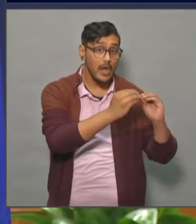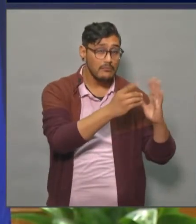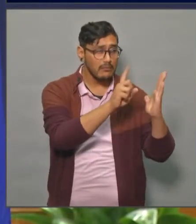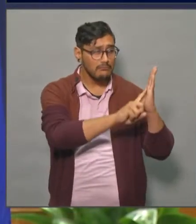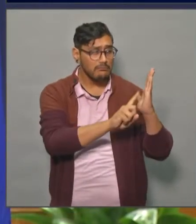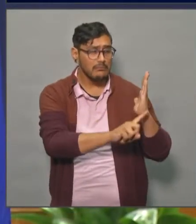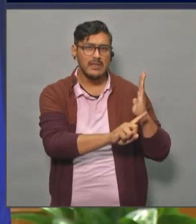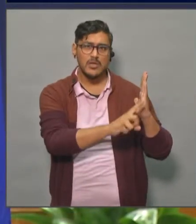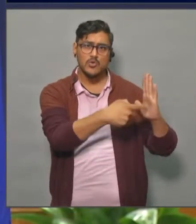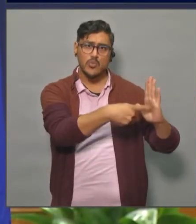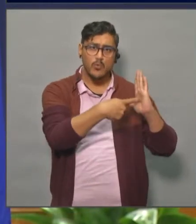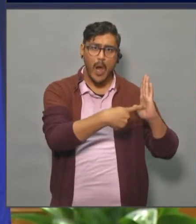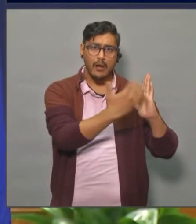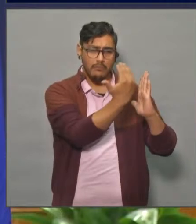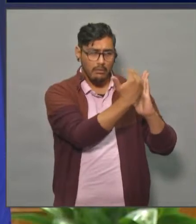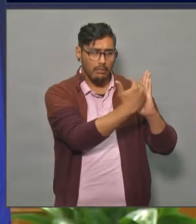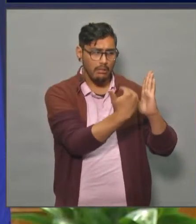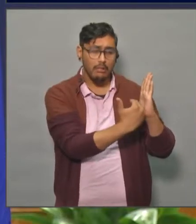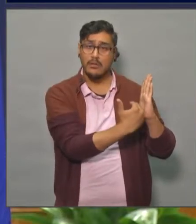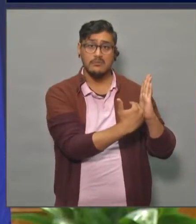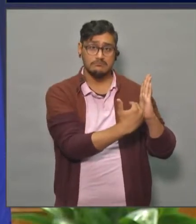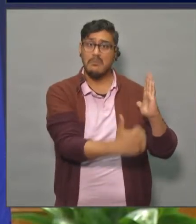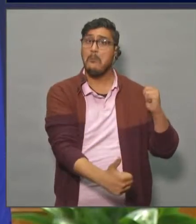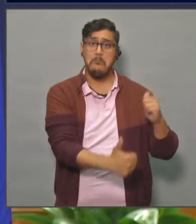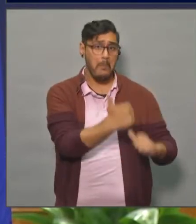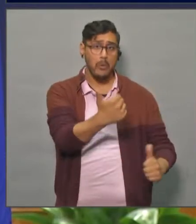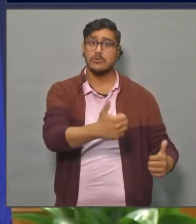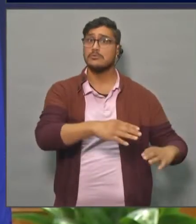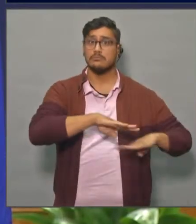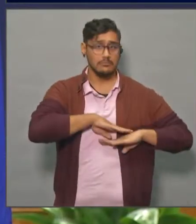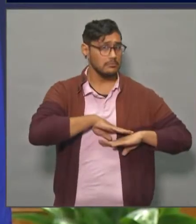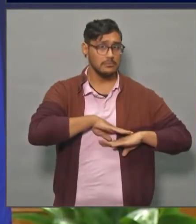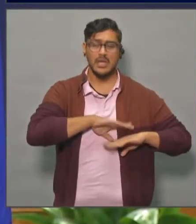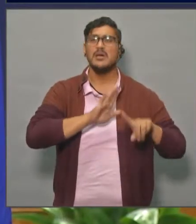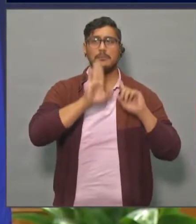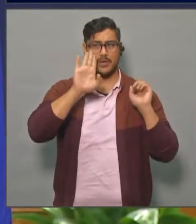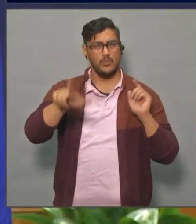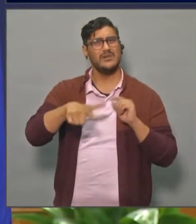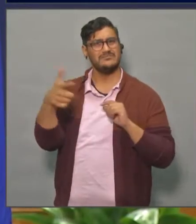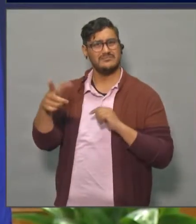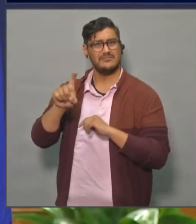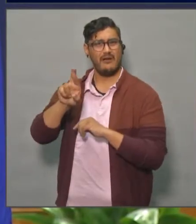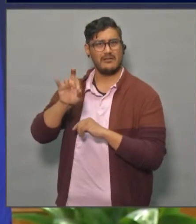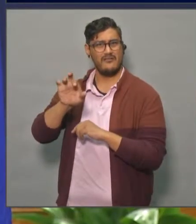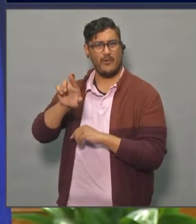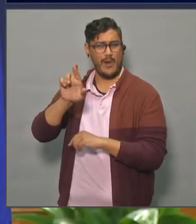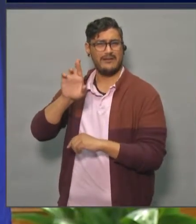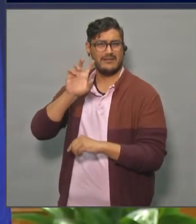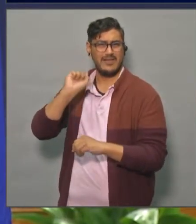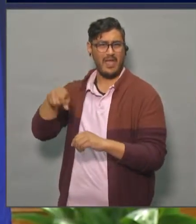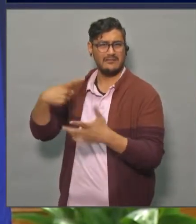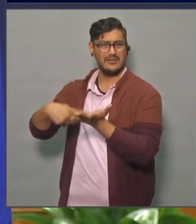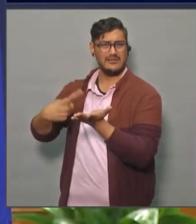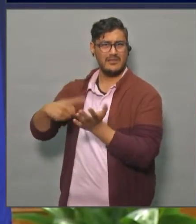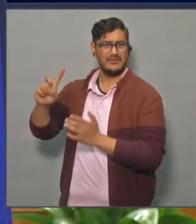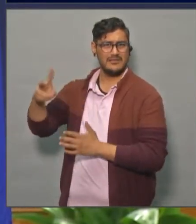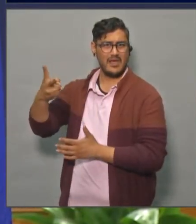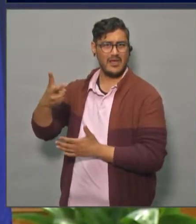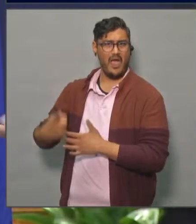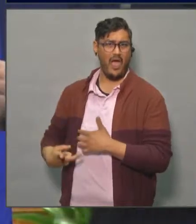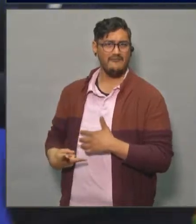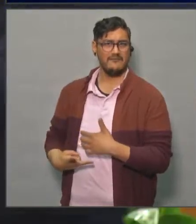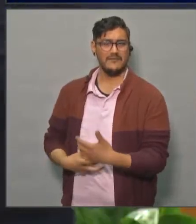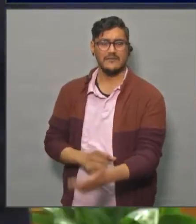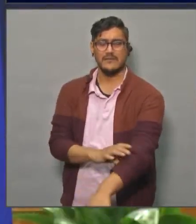criteria, most of the criteria they can meet, but I'll let Dr. Farrar talk about the second half of that.